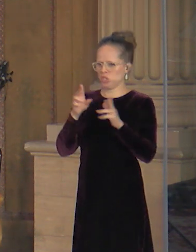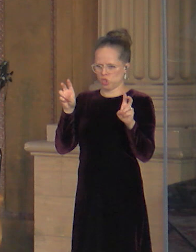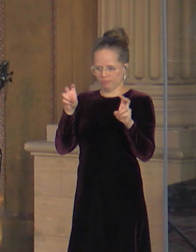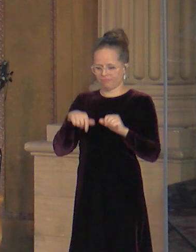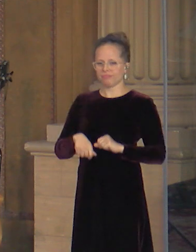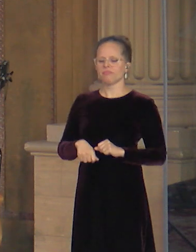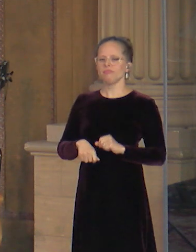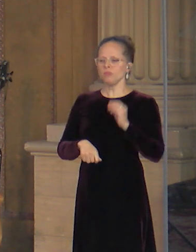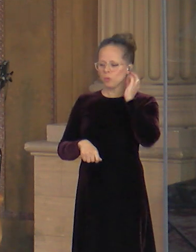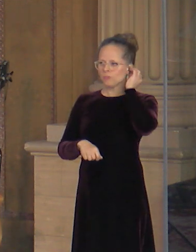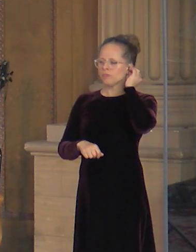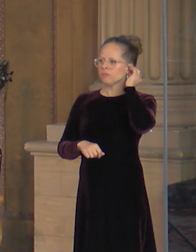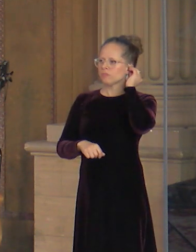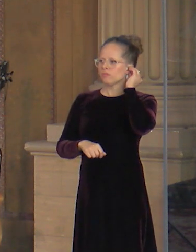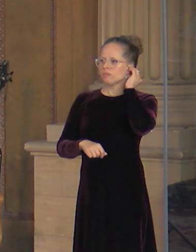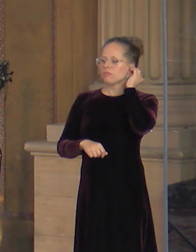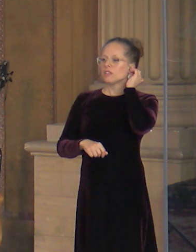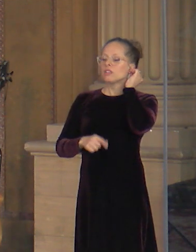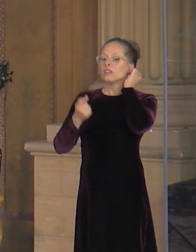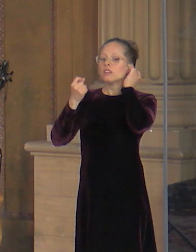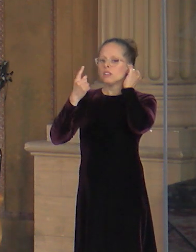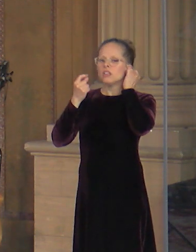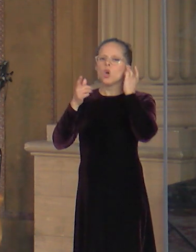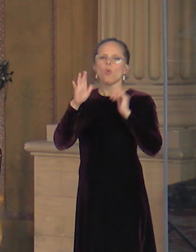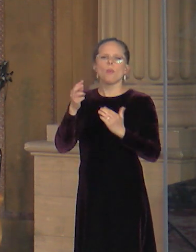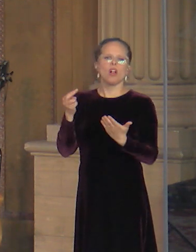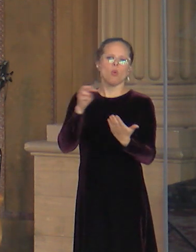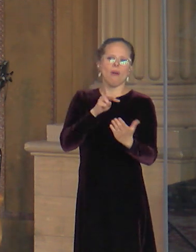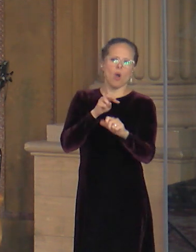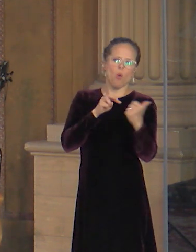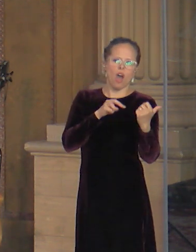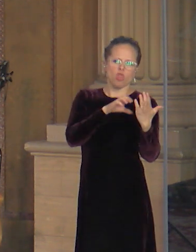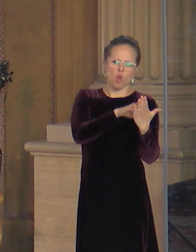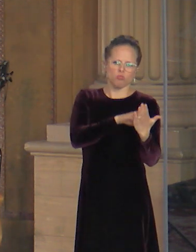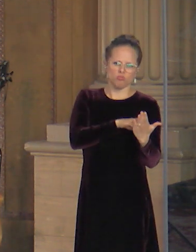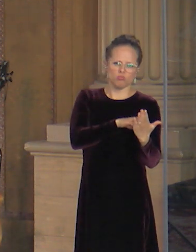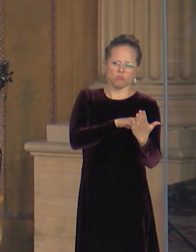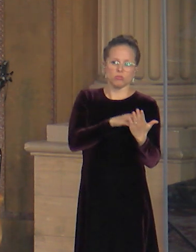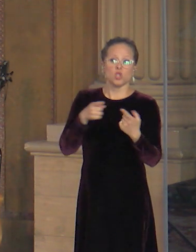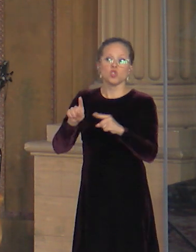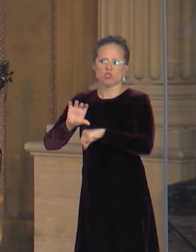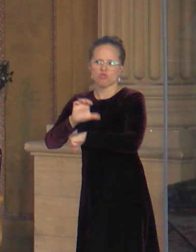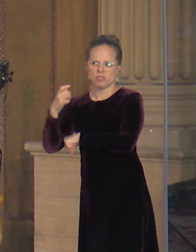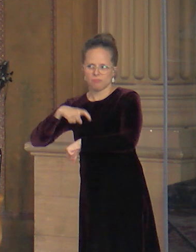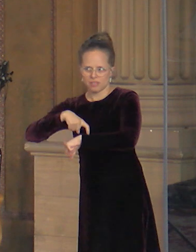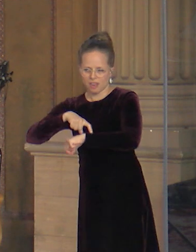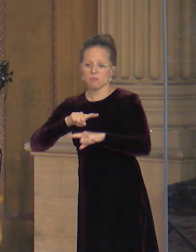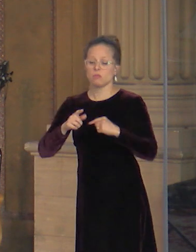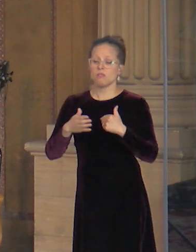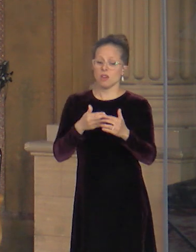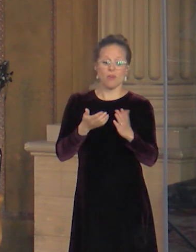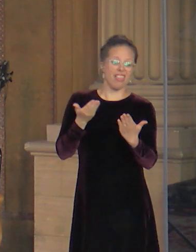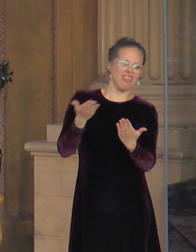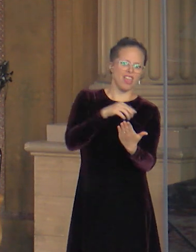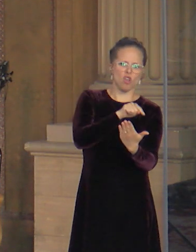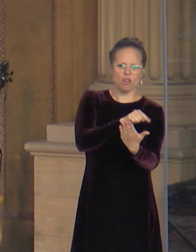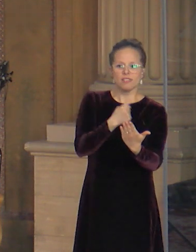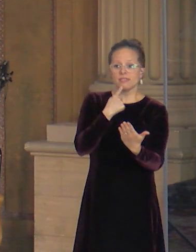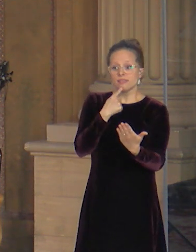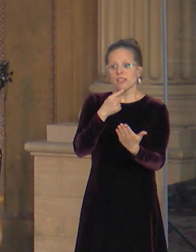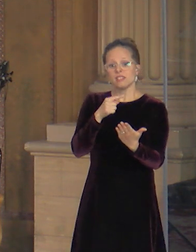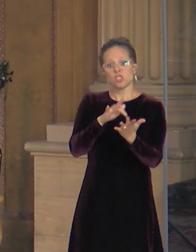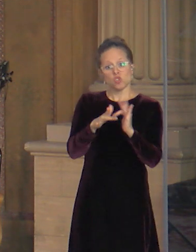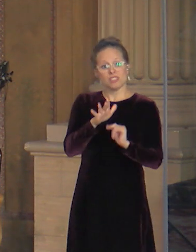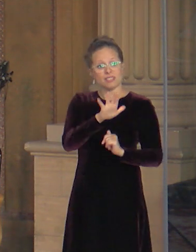skipped that we're going to go back to a Christmas time Jesus's stepfather Joseph and his mother took him down to Egypt to